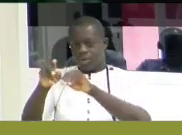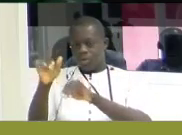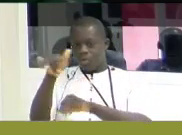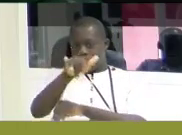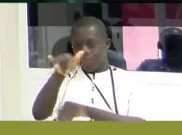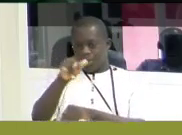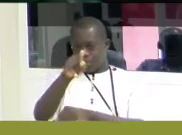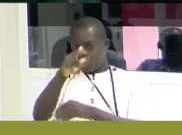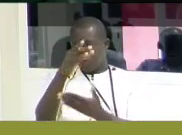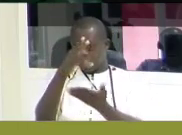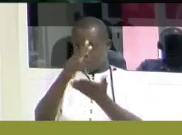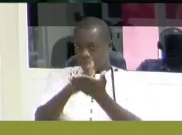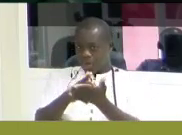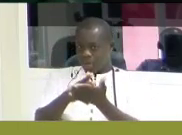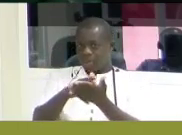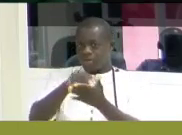Observer?